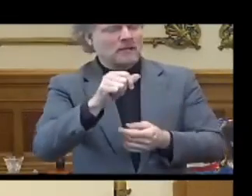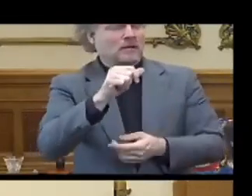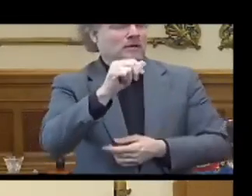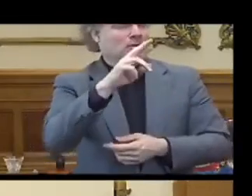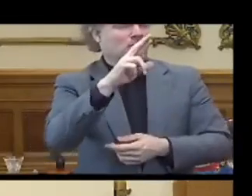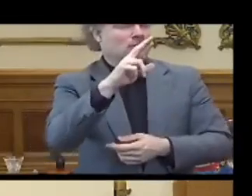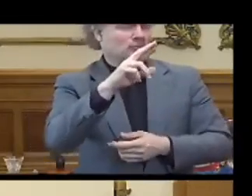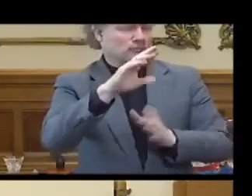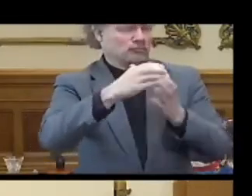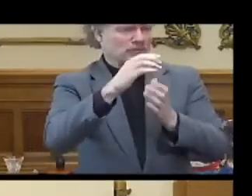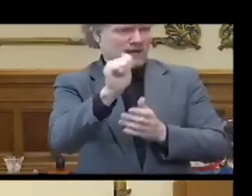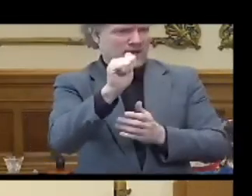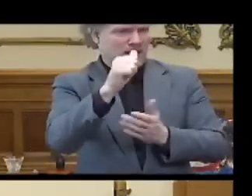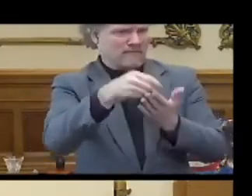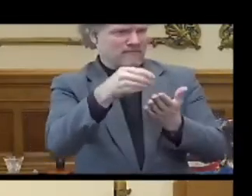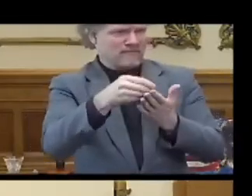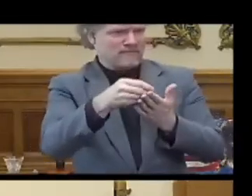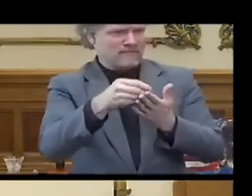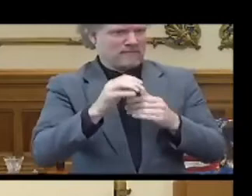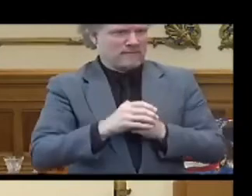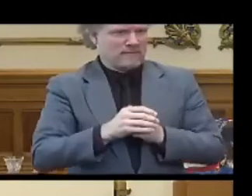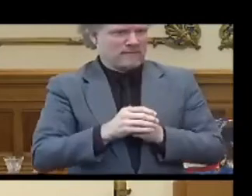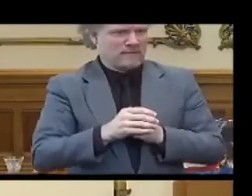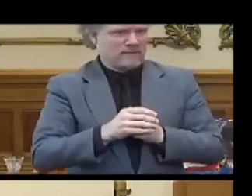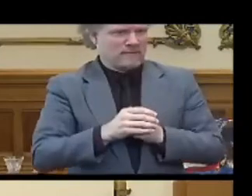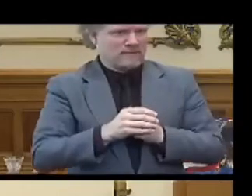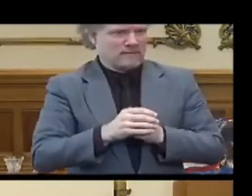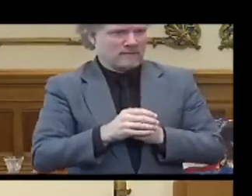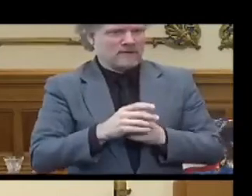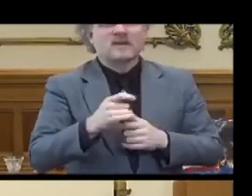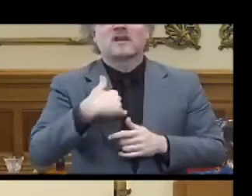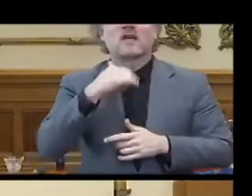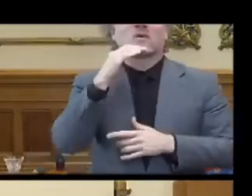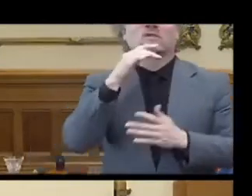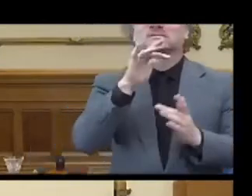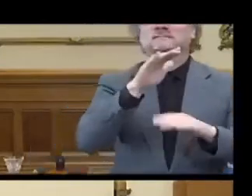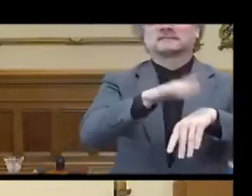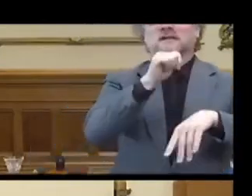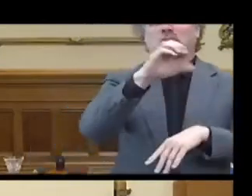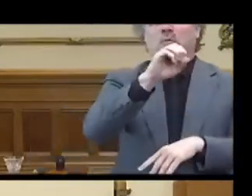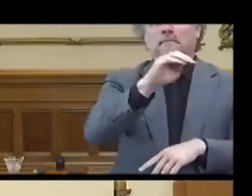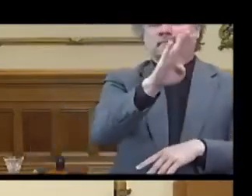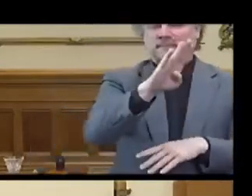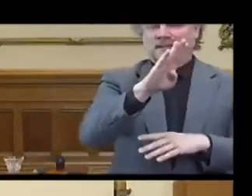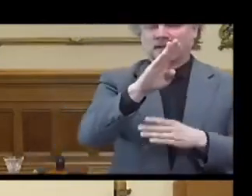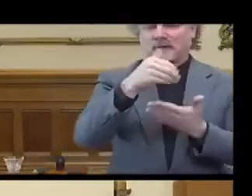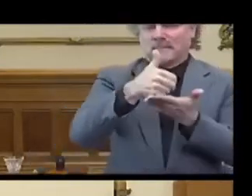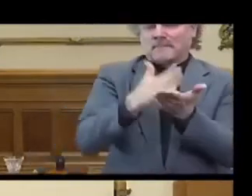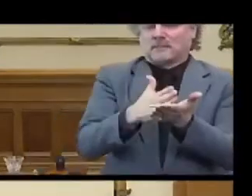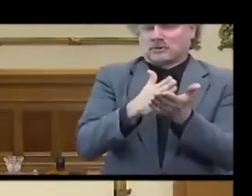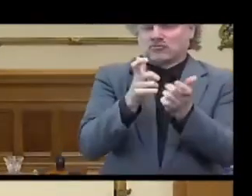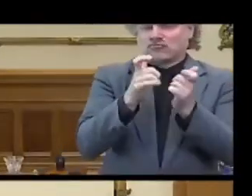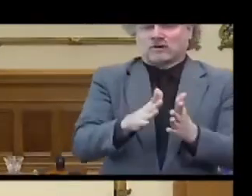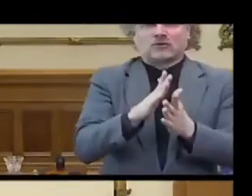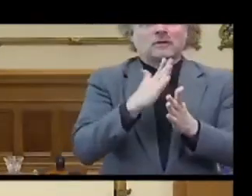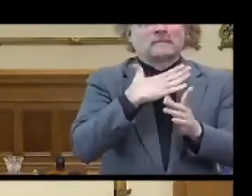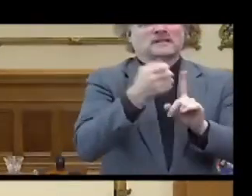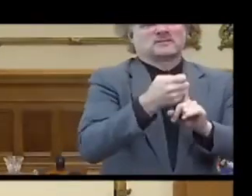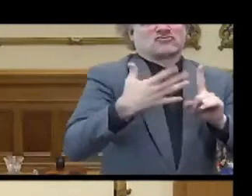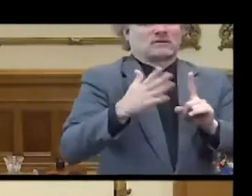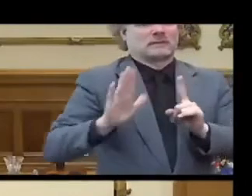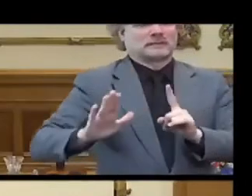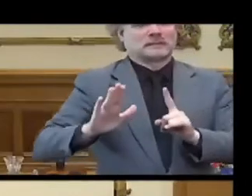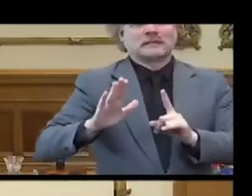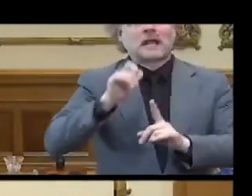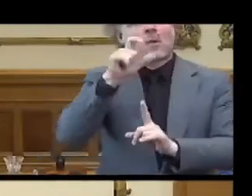point? Yeah, I'll call on OMB Budget Director. And Chris, if you would expand, not just to his question,